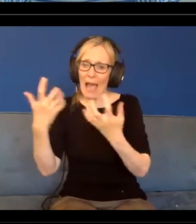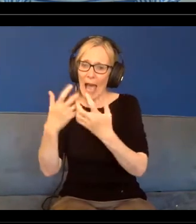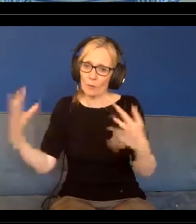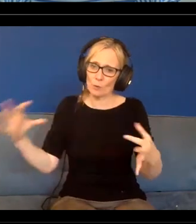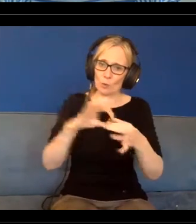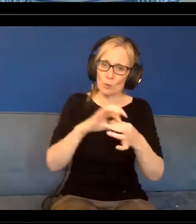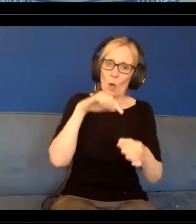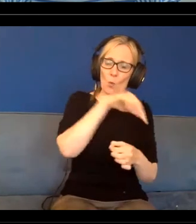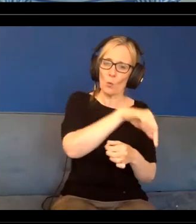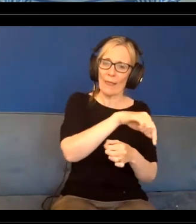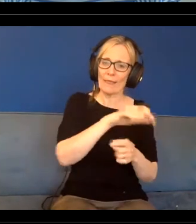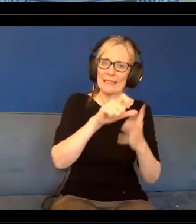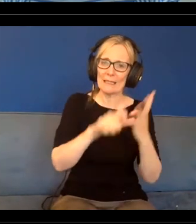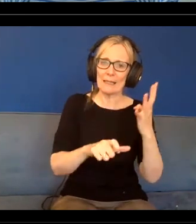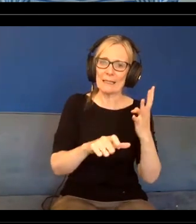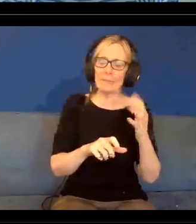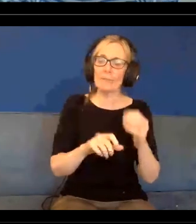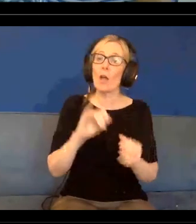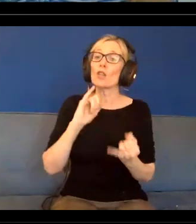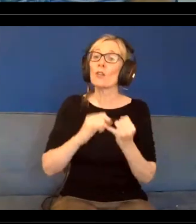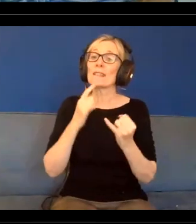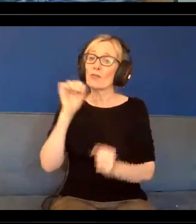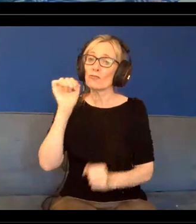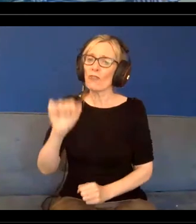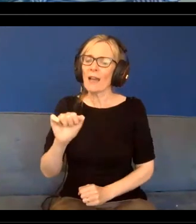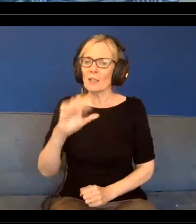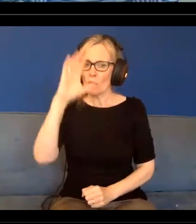because the work that we did with the Nottingham schools,